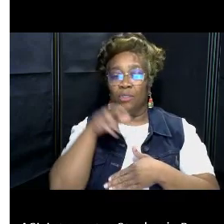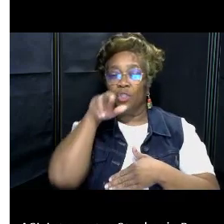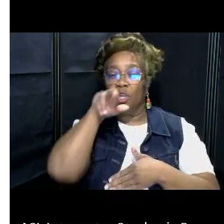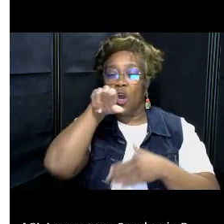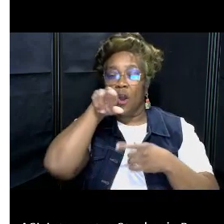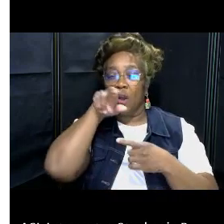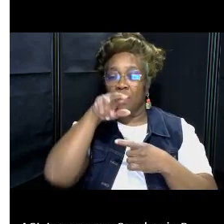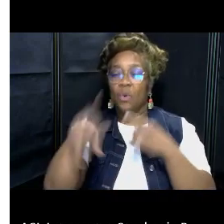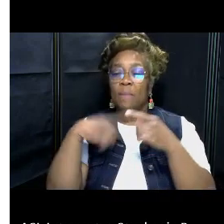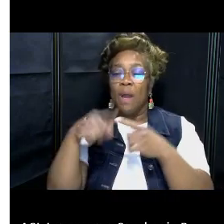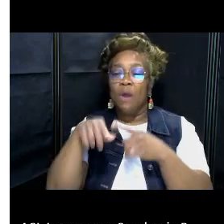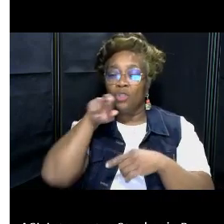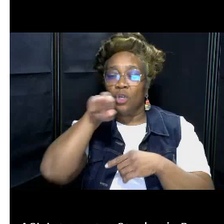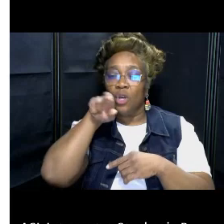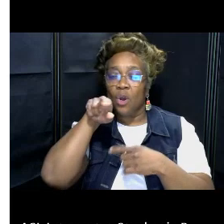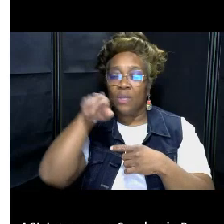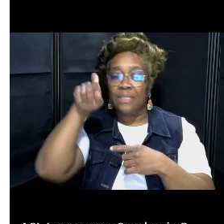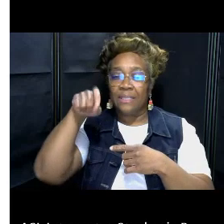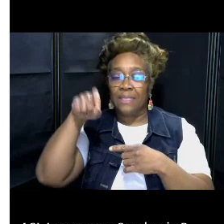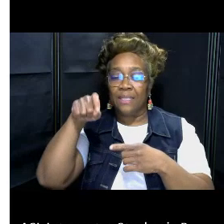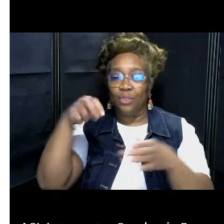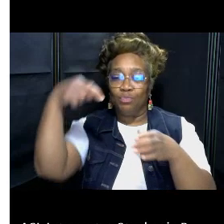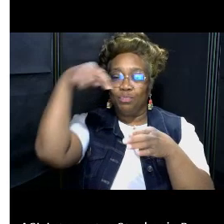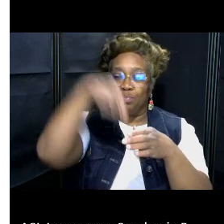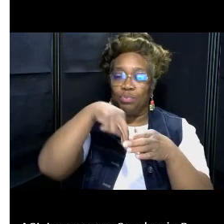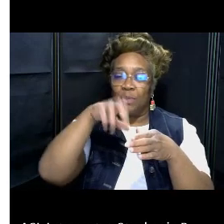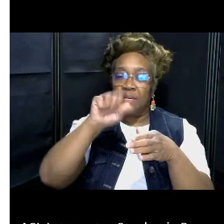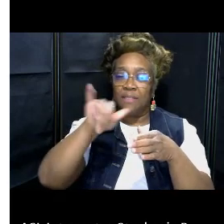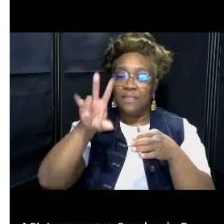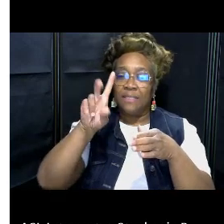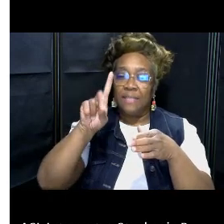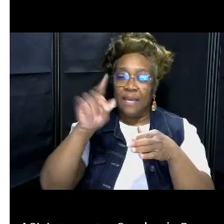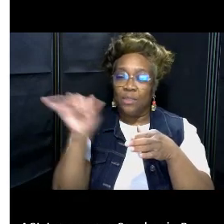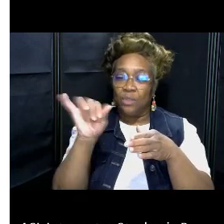Do we need to put those out in the sand too?